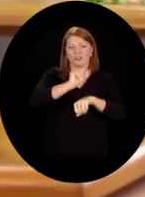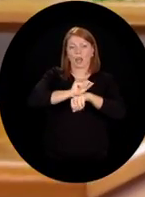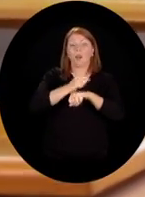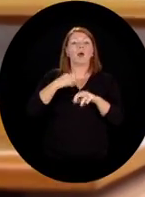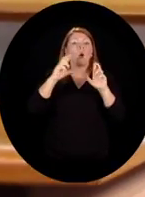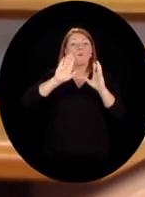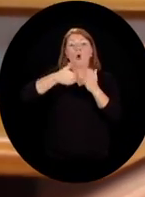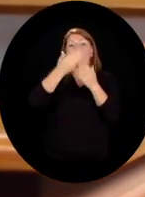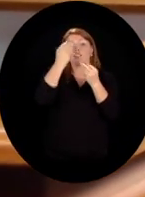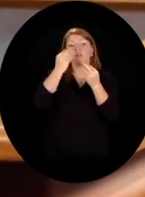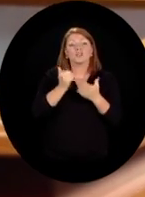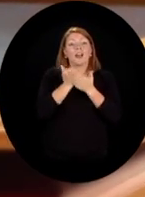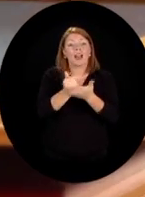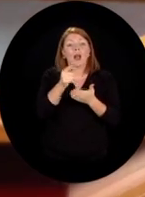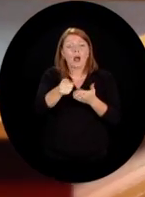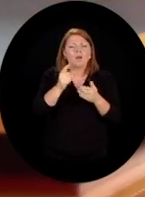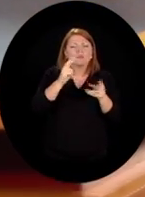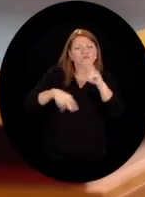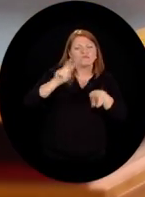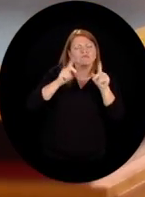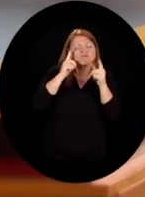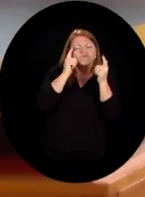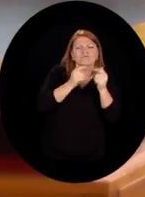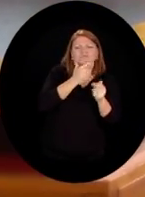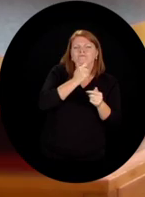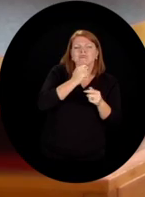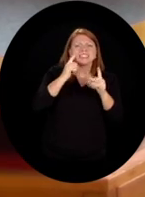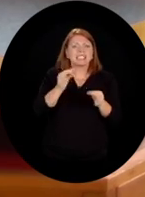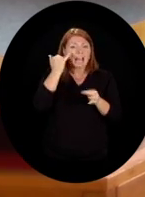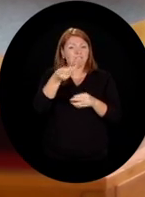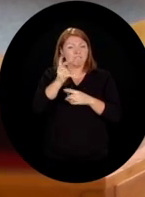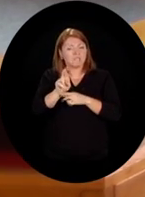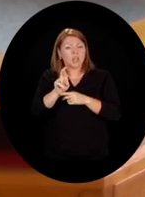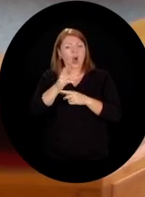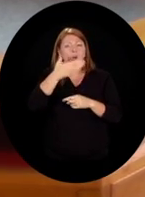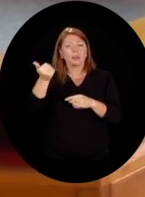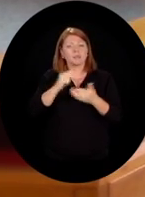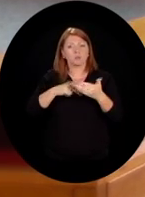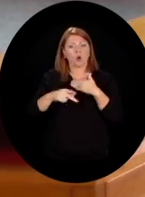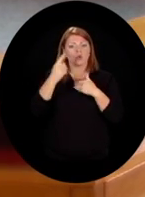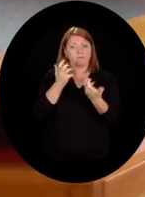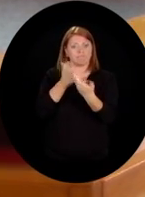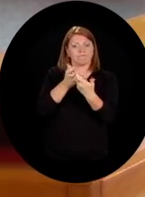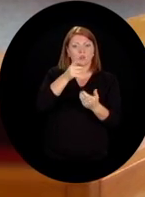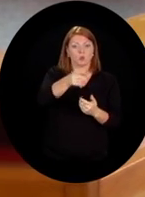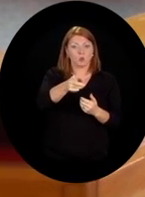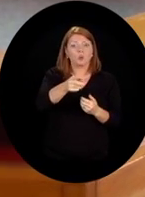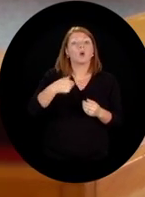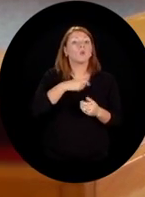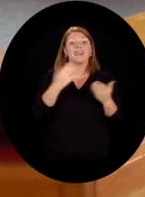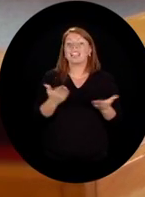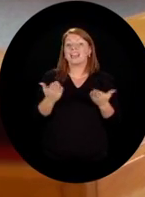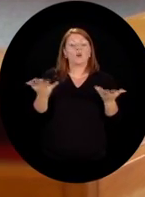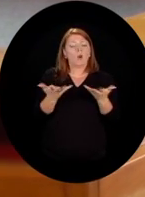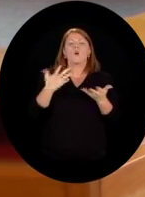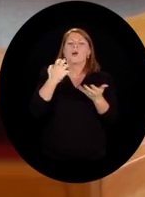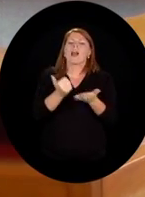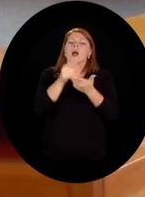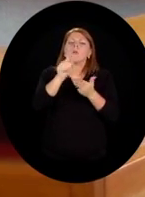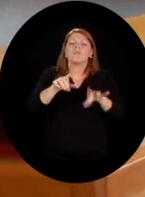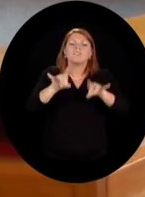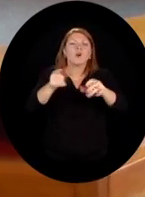We hope this information has helped you determine if vocational rehabilitation is the right program for you. We're here to help you recognize